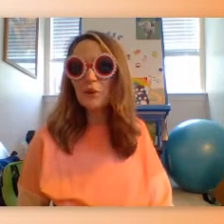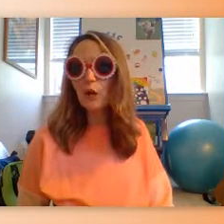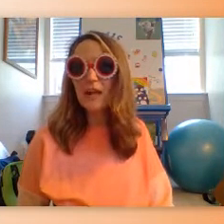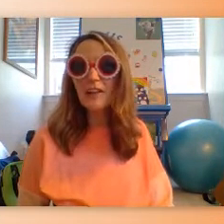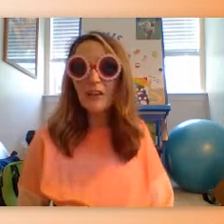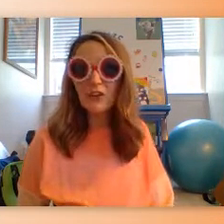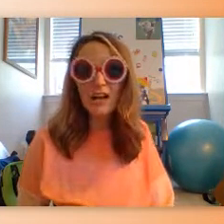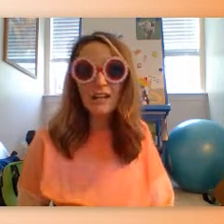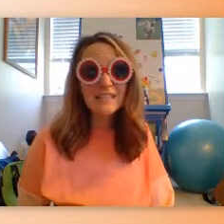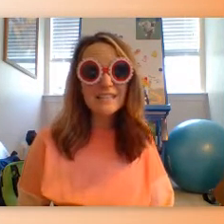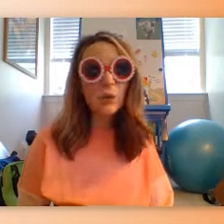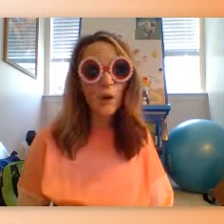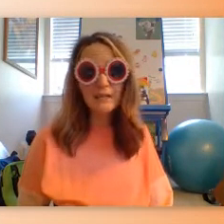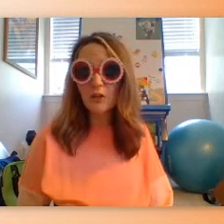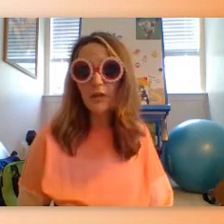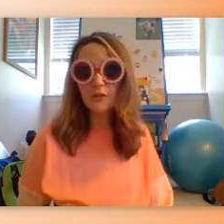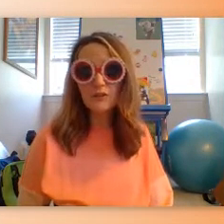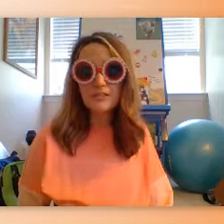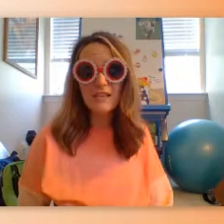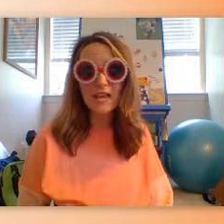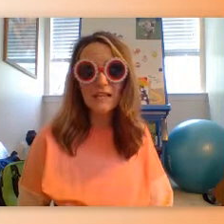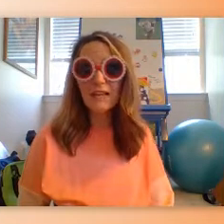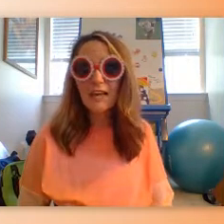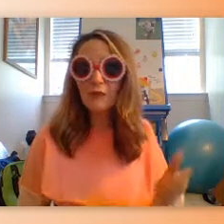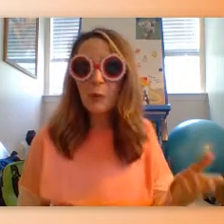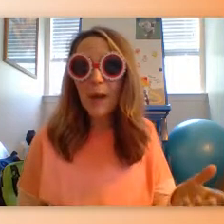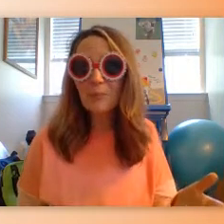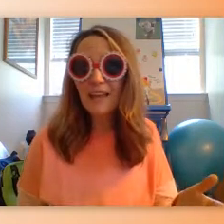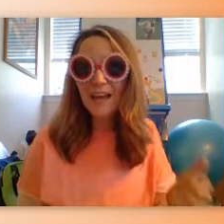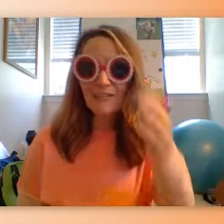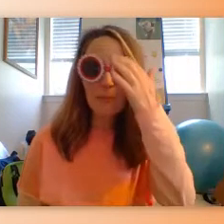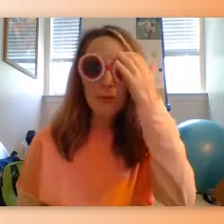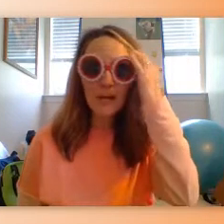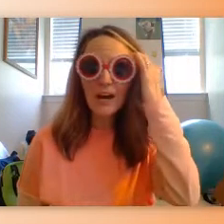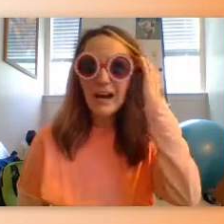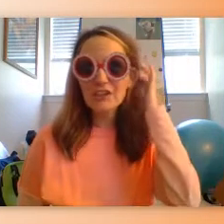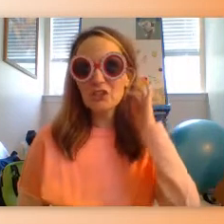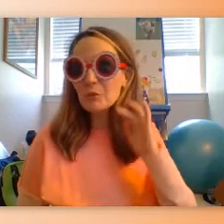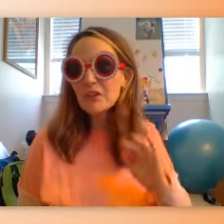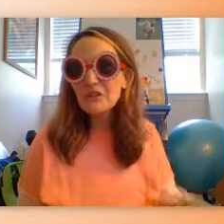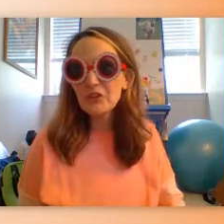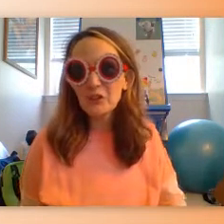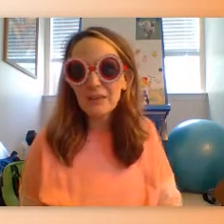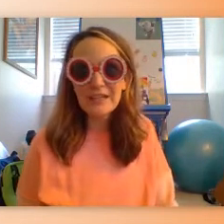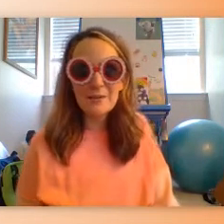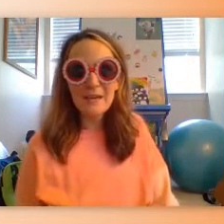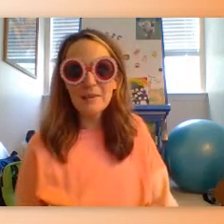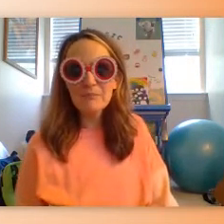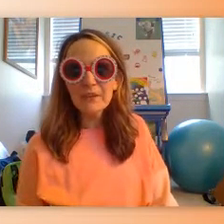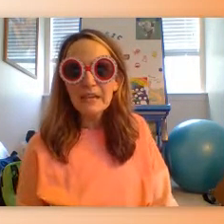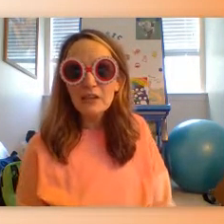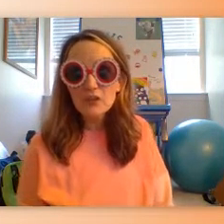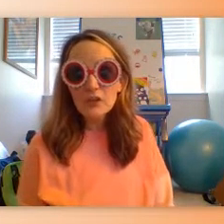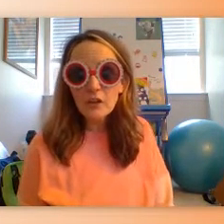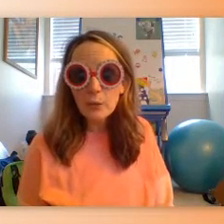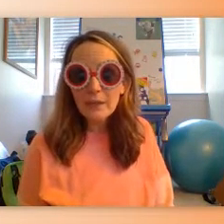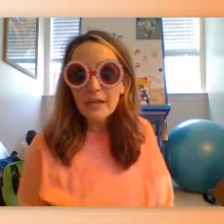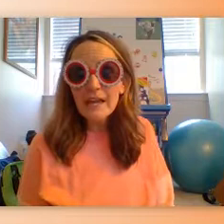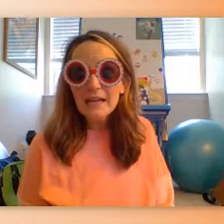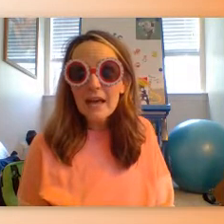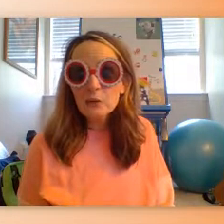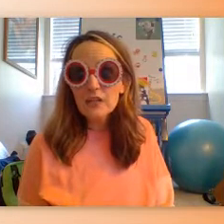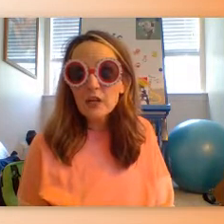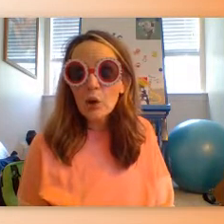be a fun one? I've never gotten to see Juanito Counts to 10. If you happen to have that book, I sure would love you to read it to me. Here's another